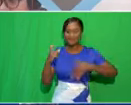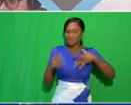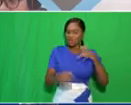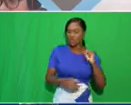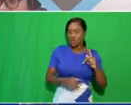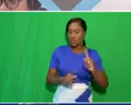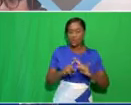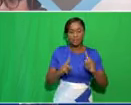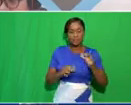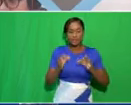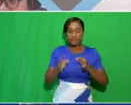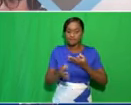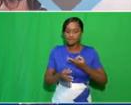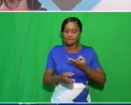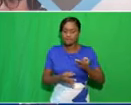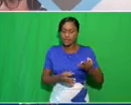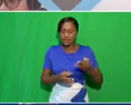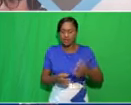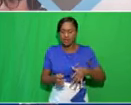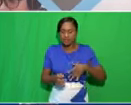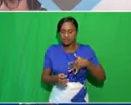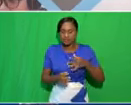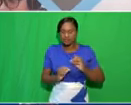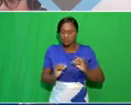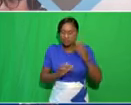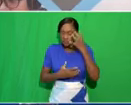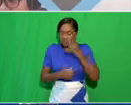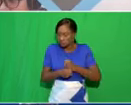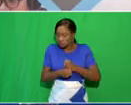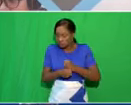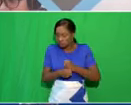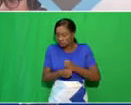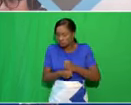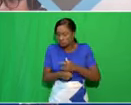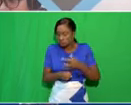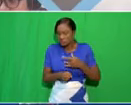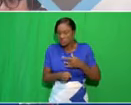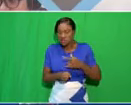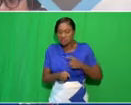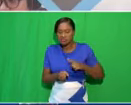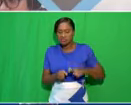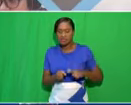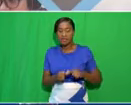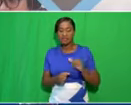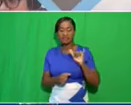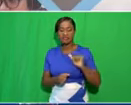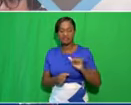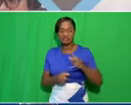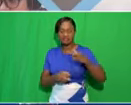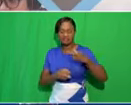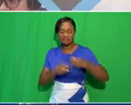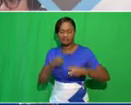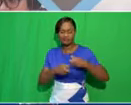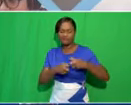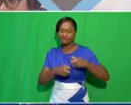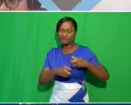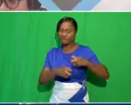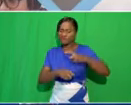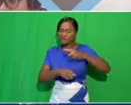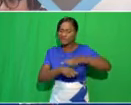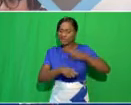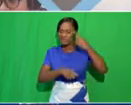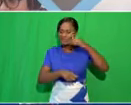but if they're not successful, they feel inferior. That stage is a very difficult, I would